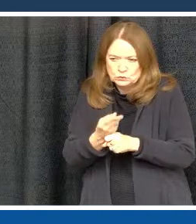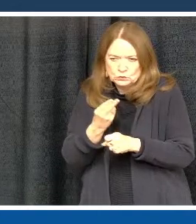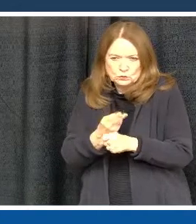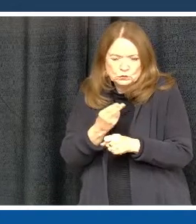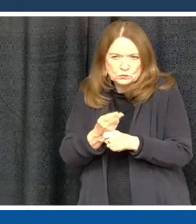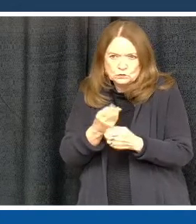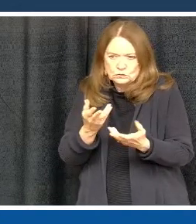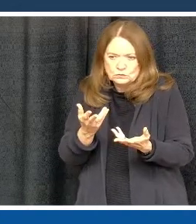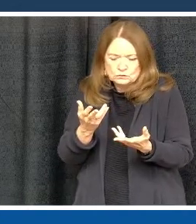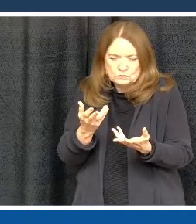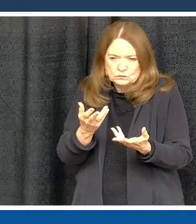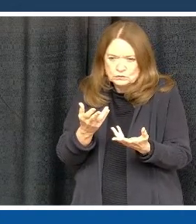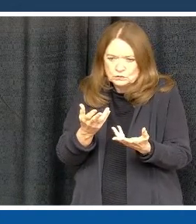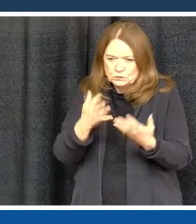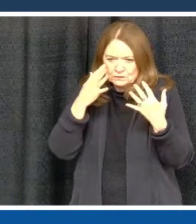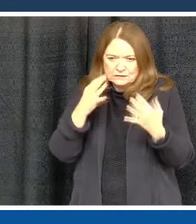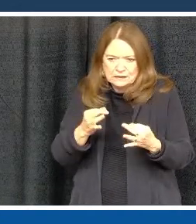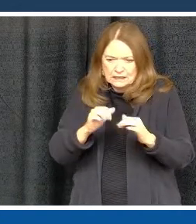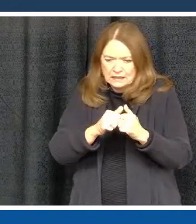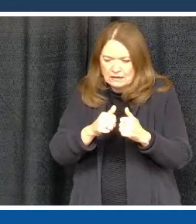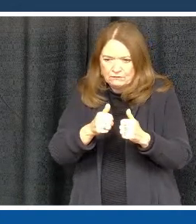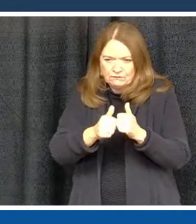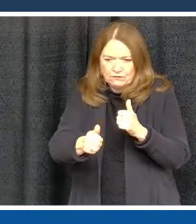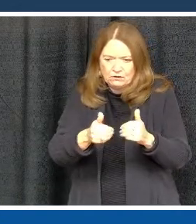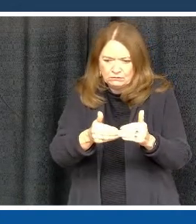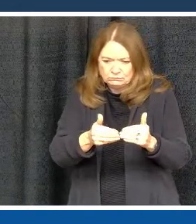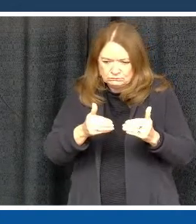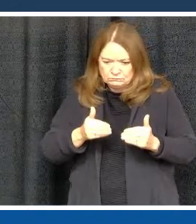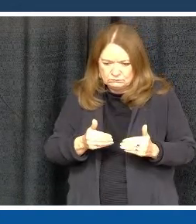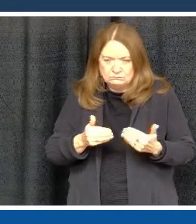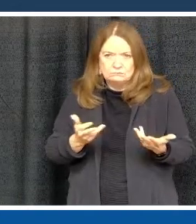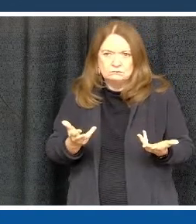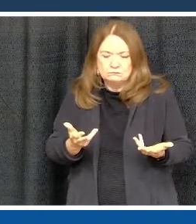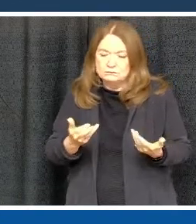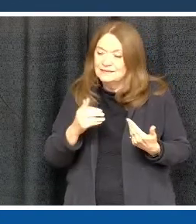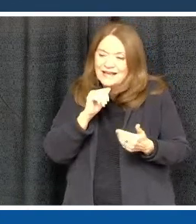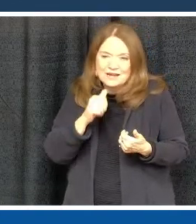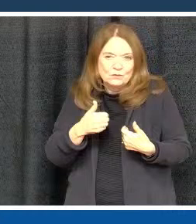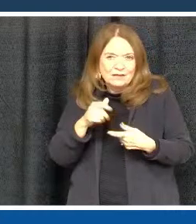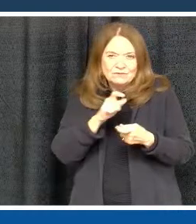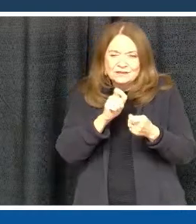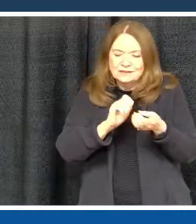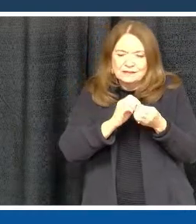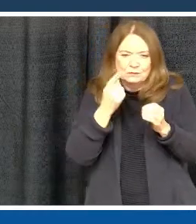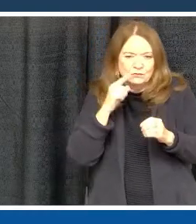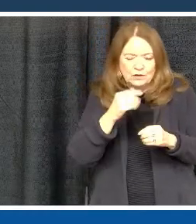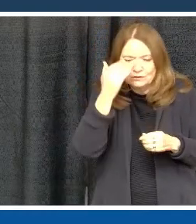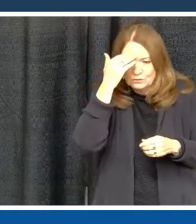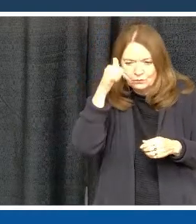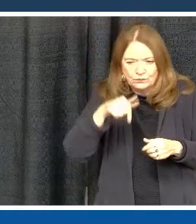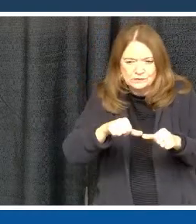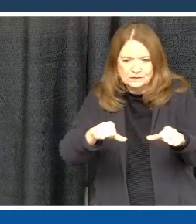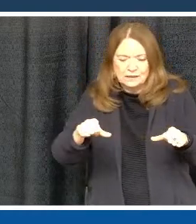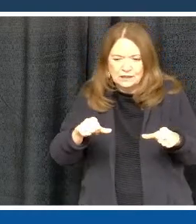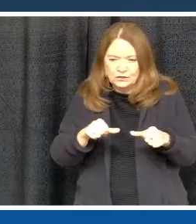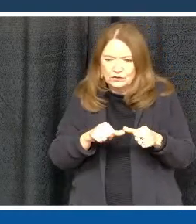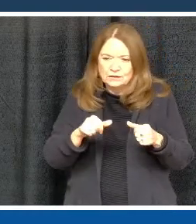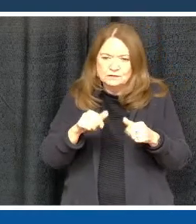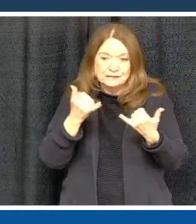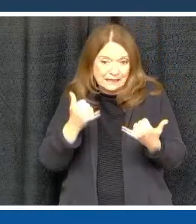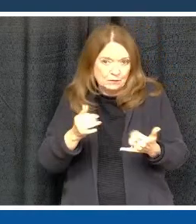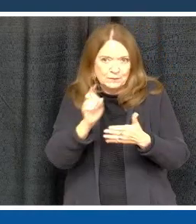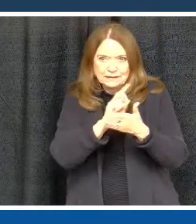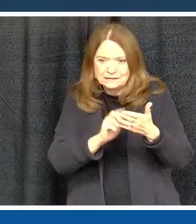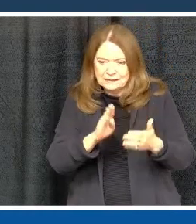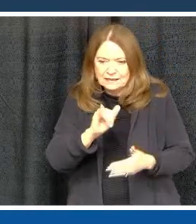far they need to set this thing back? Sure. I don't have an exact number for you. I know this area is undergoing the design phase by